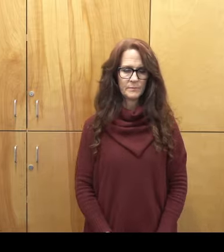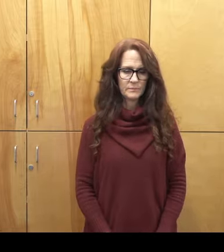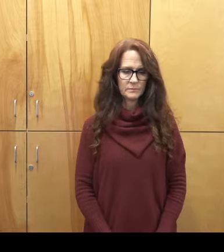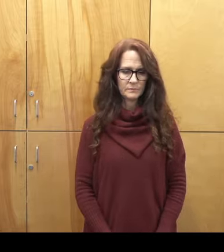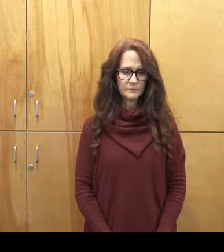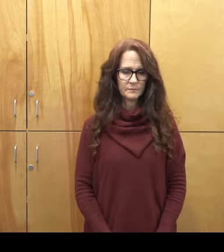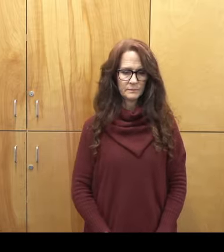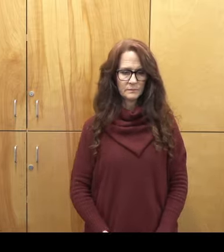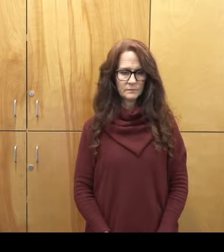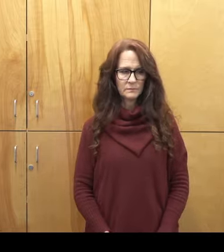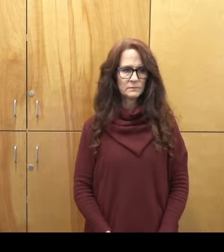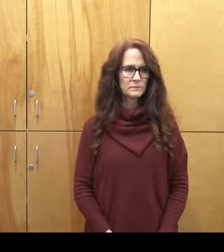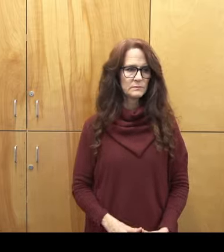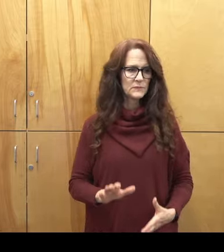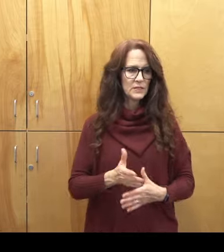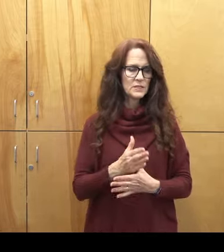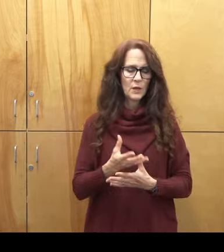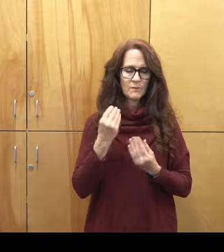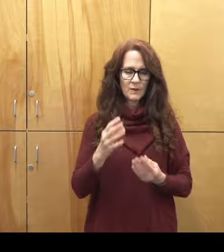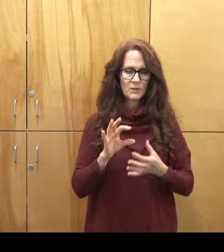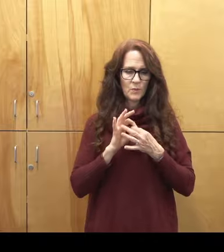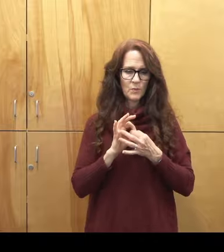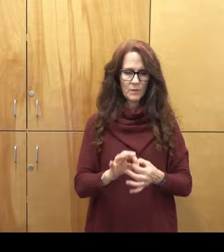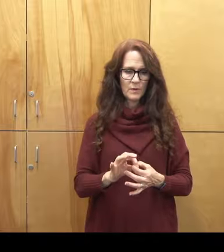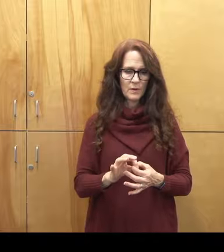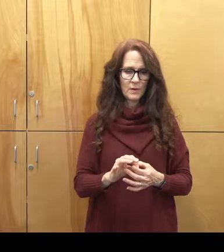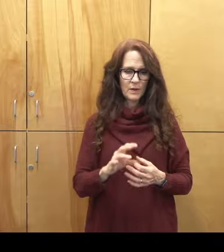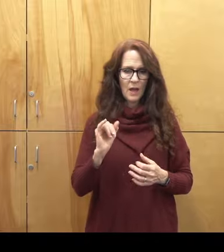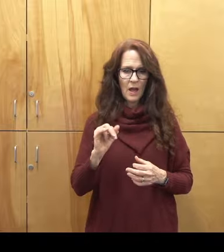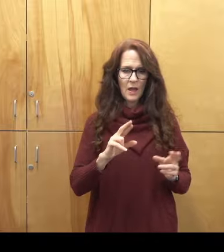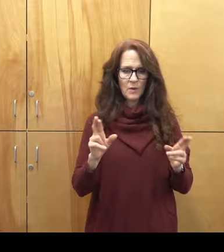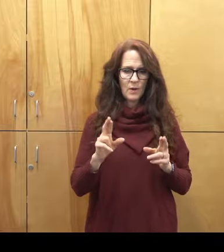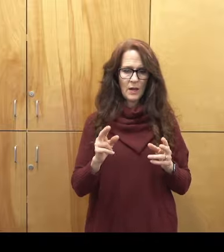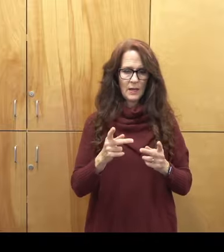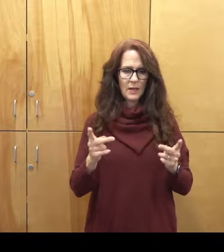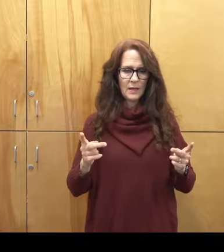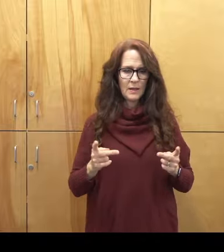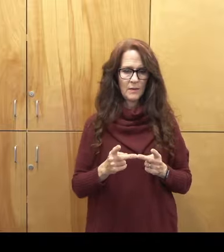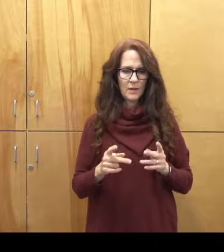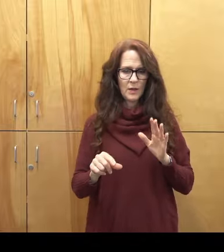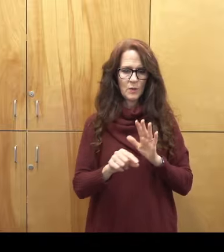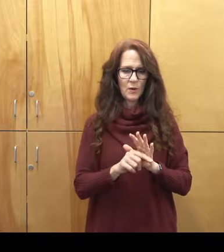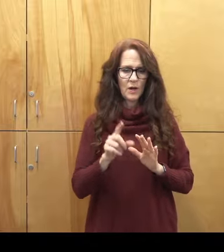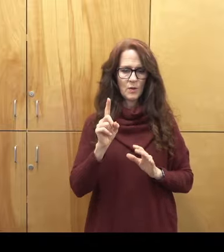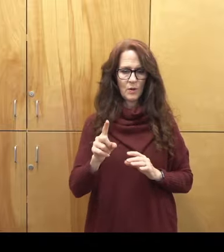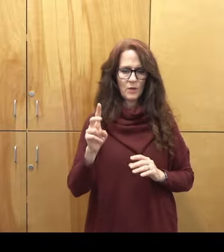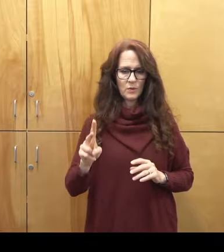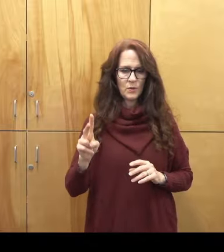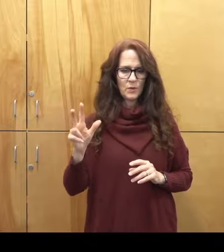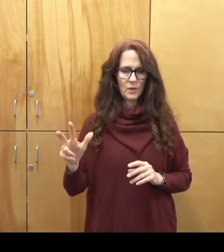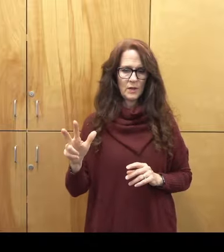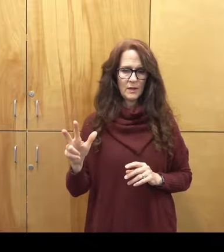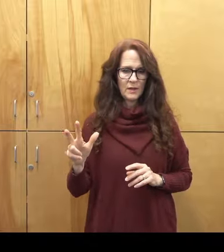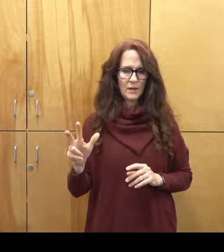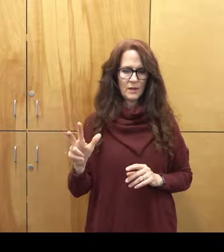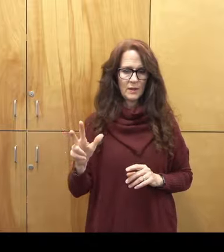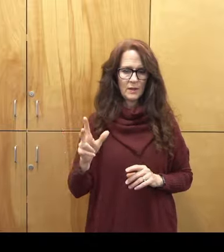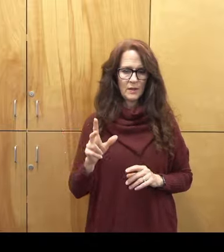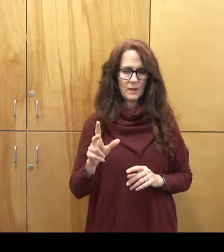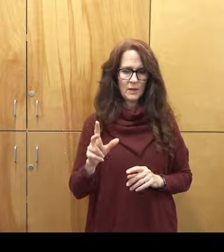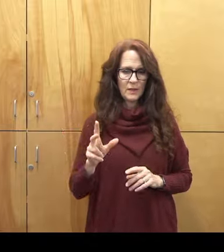So sharing a little bit of information regarding iReady placement for grade 1, 2, and 3.